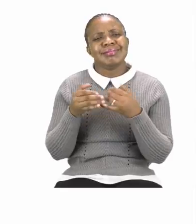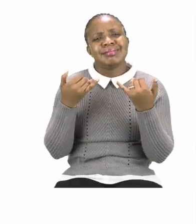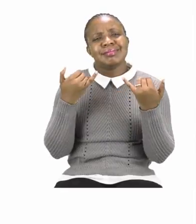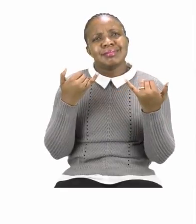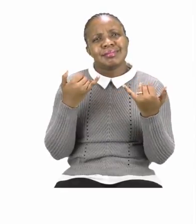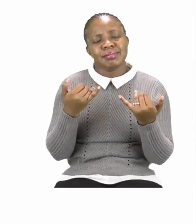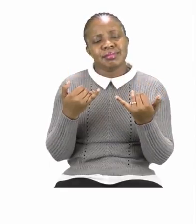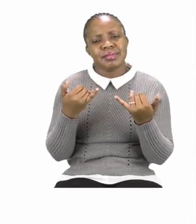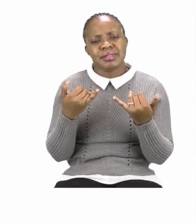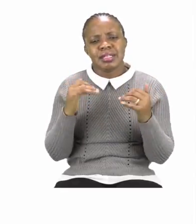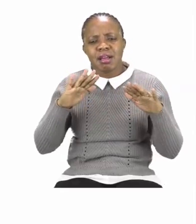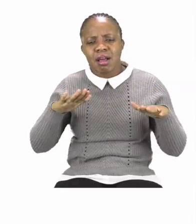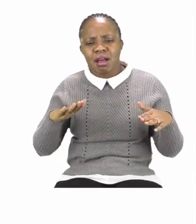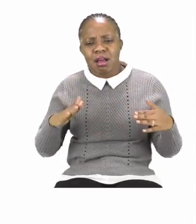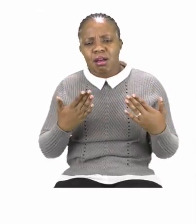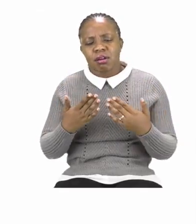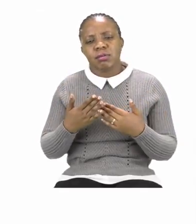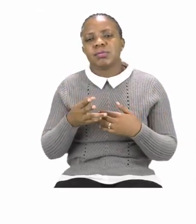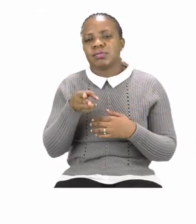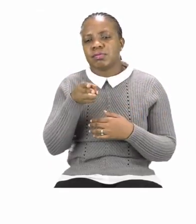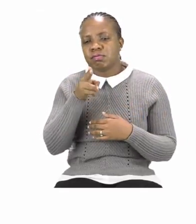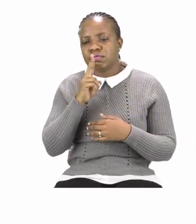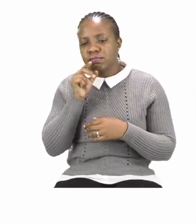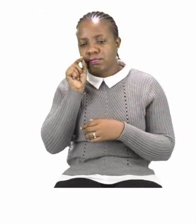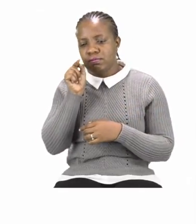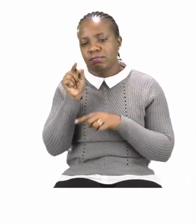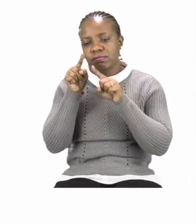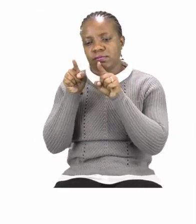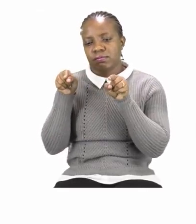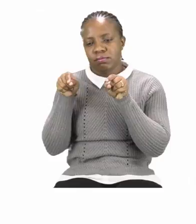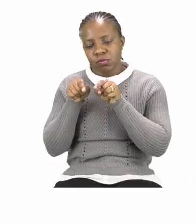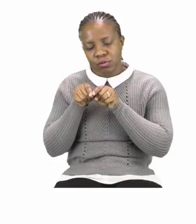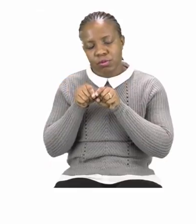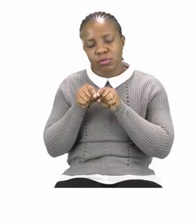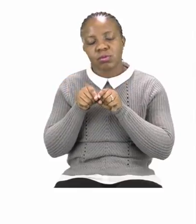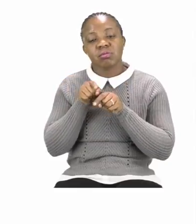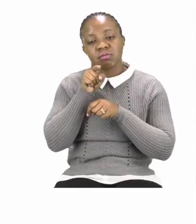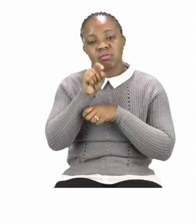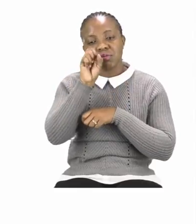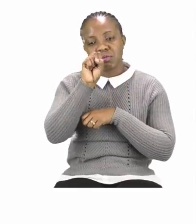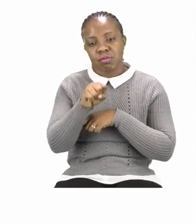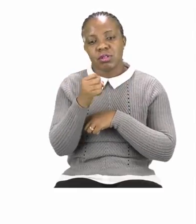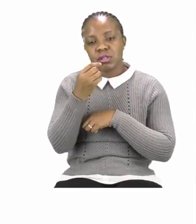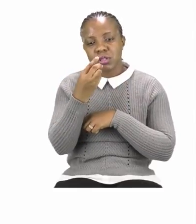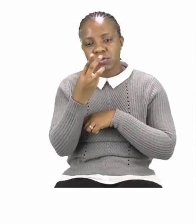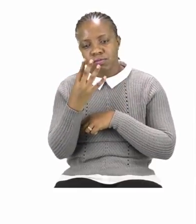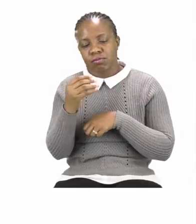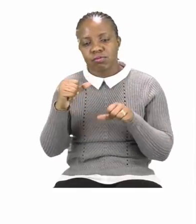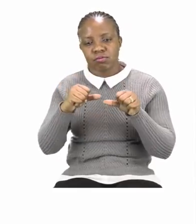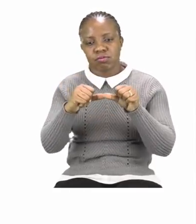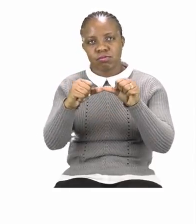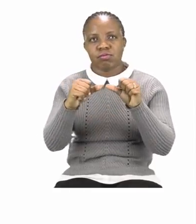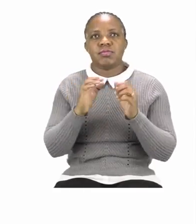answer for the box, we need to count on. So we are going to count on from the